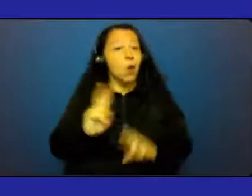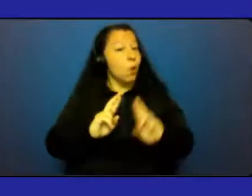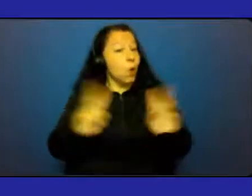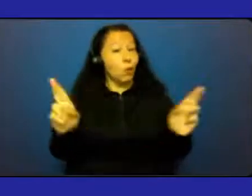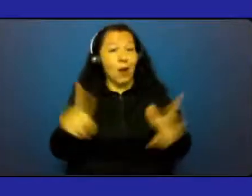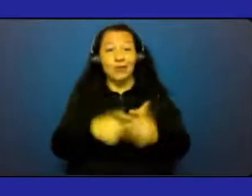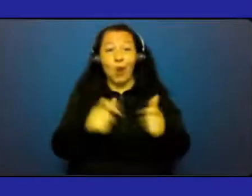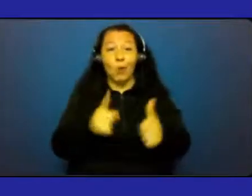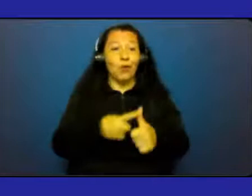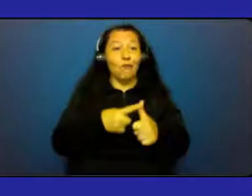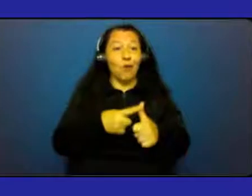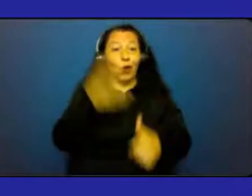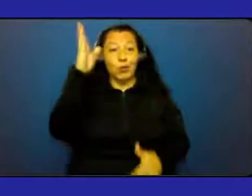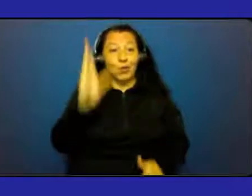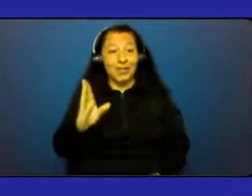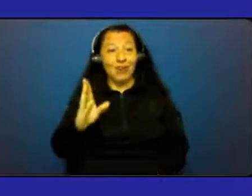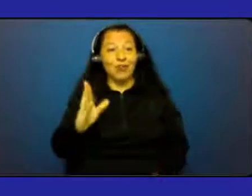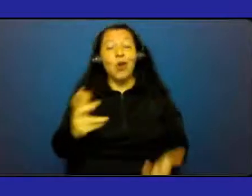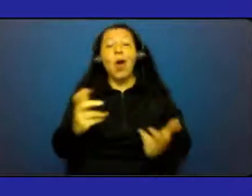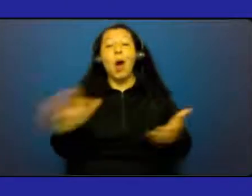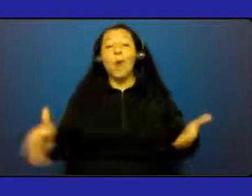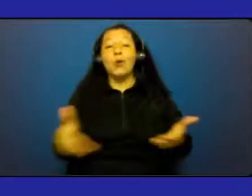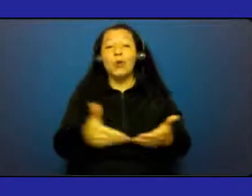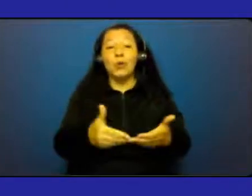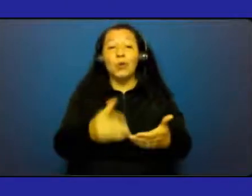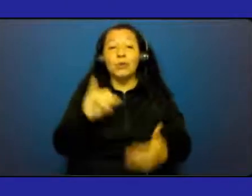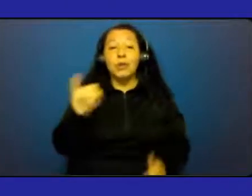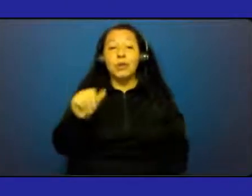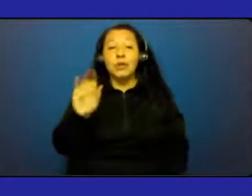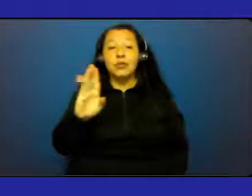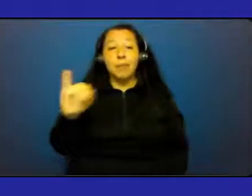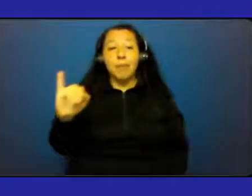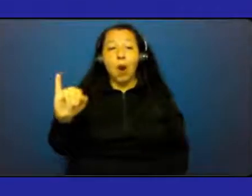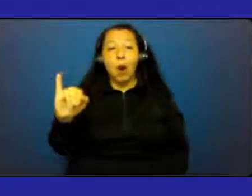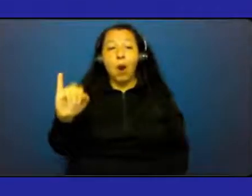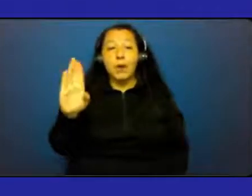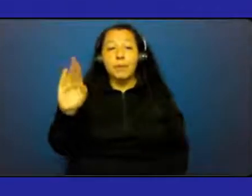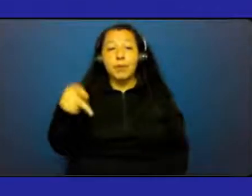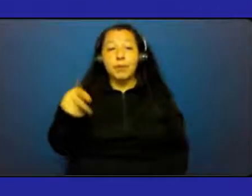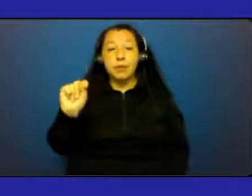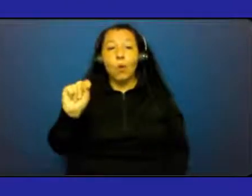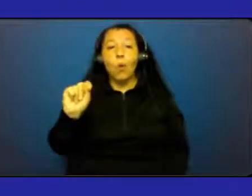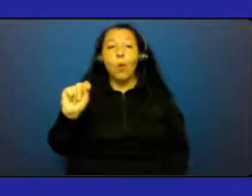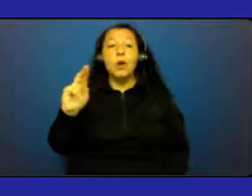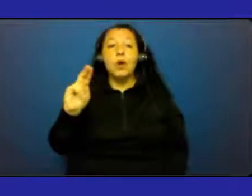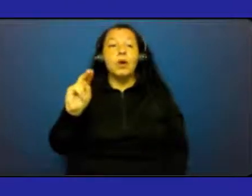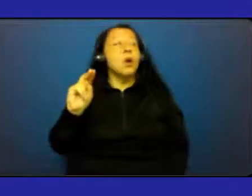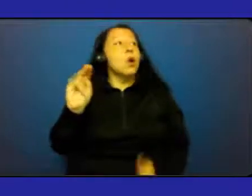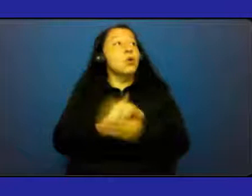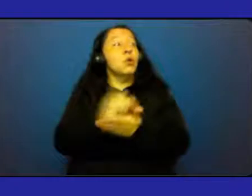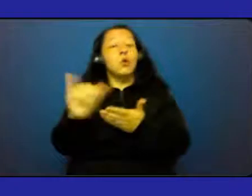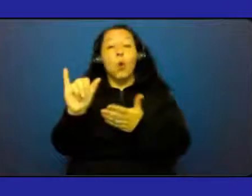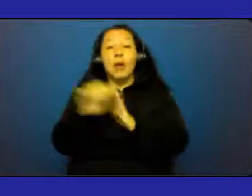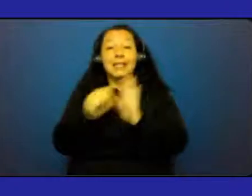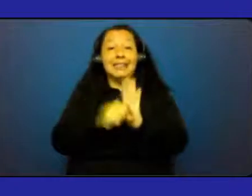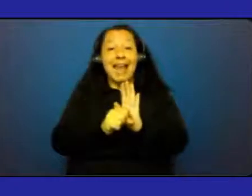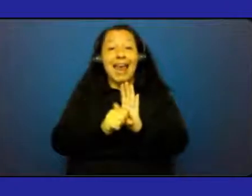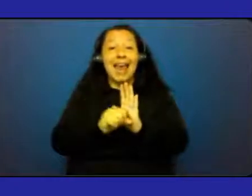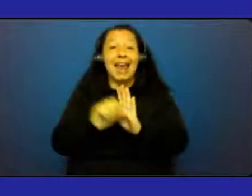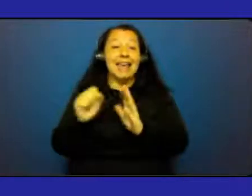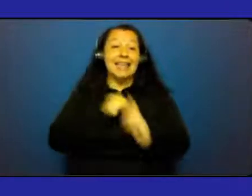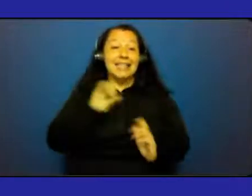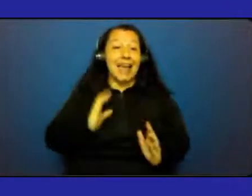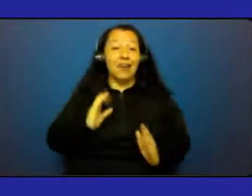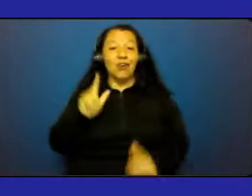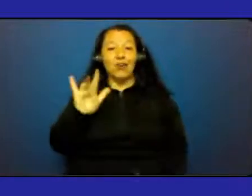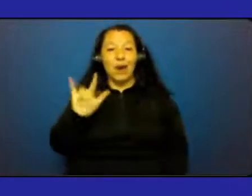first presenter, and I would like to introduce Jabari Brisport, New York State Senator, the 25th Senate District.